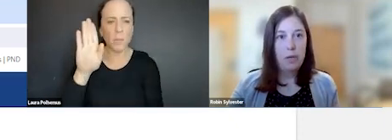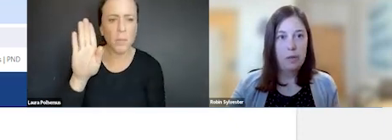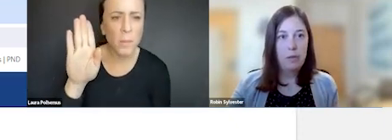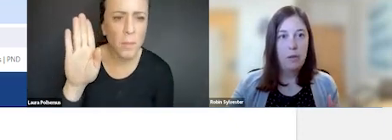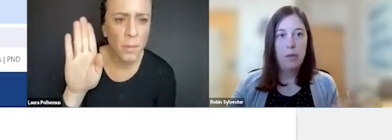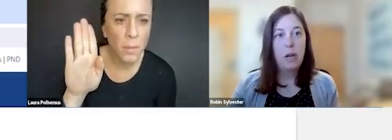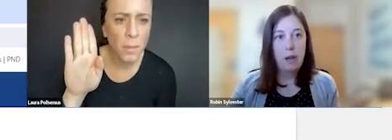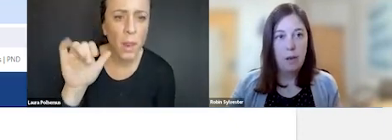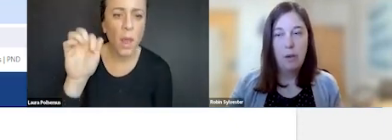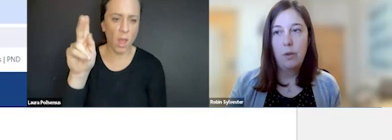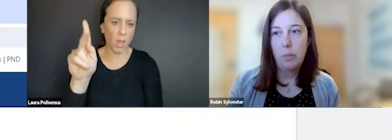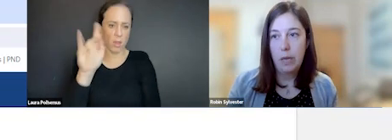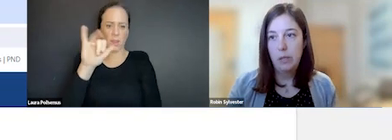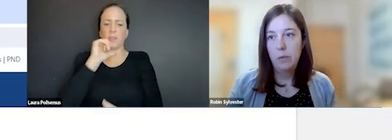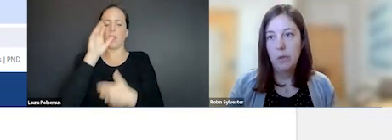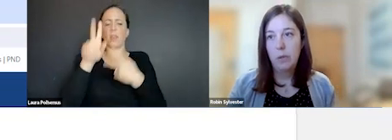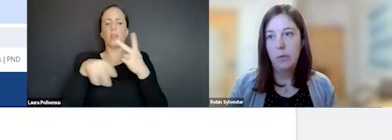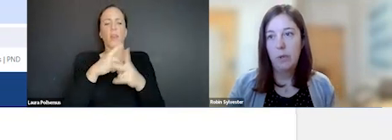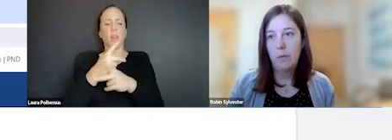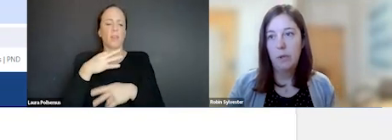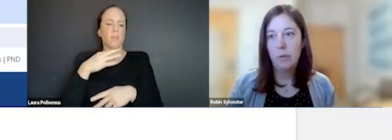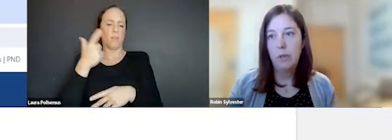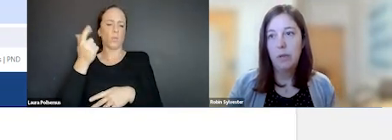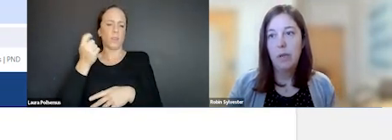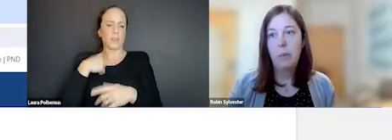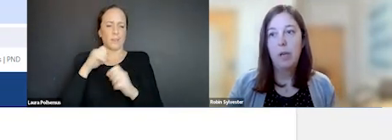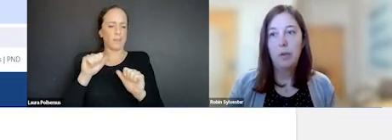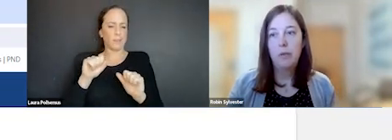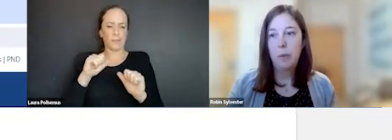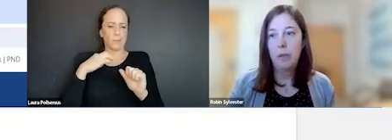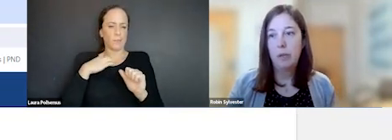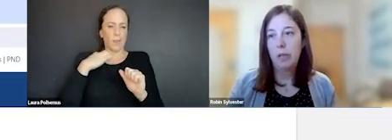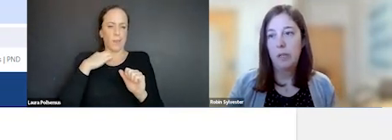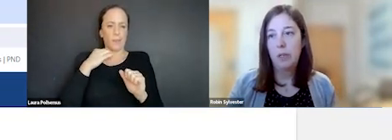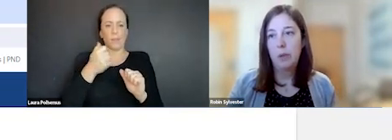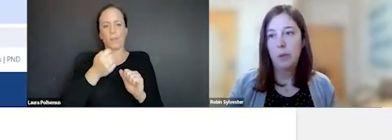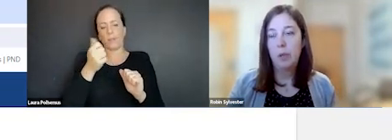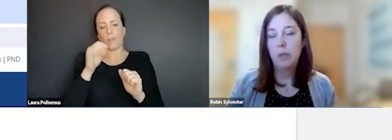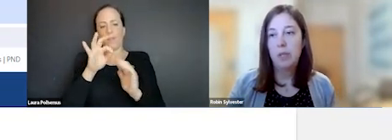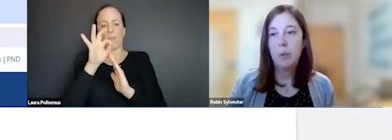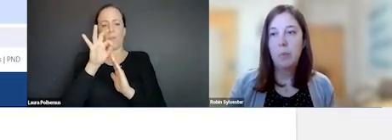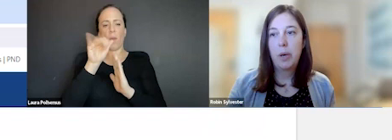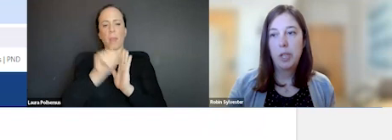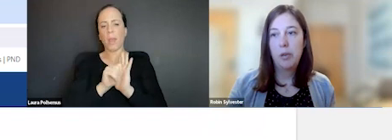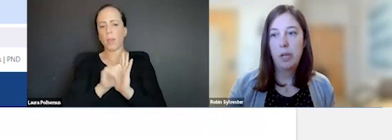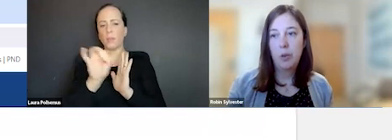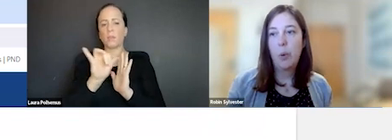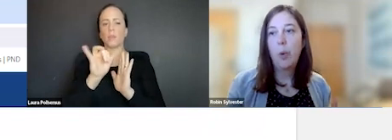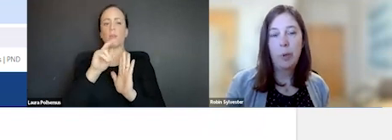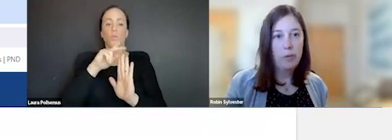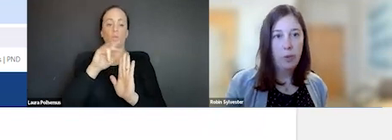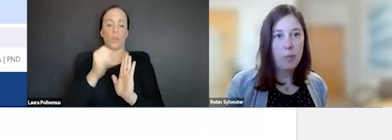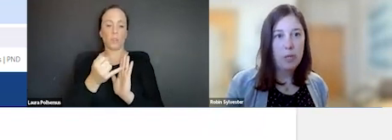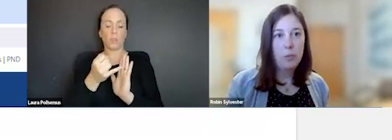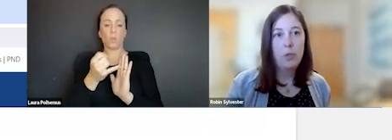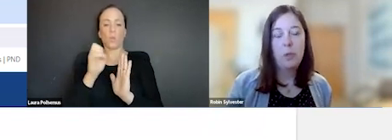not grants that are the kind that I could apply to. So I'm going to get rid of those. I'm going to get rid of formula grants too. So I'm going to stick with project grants or